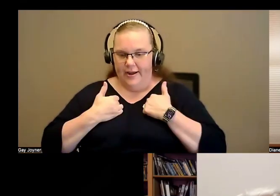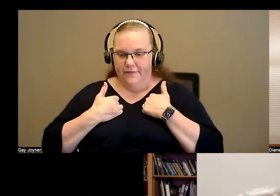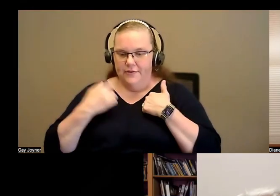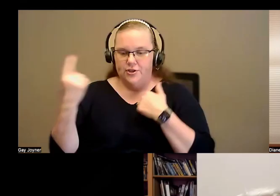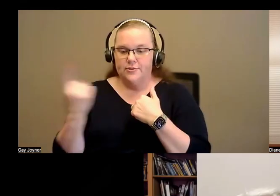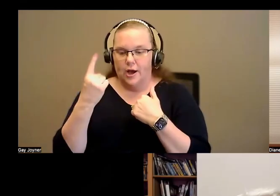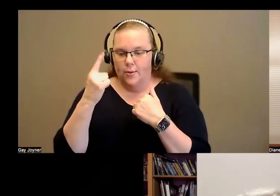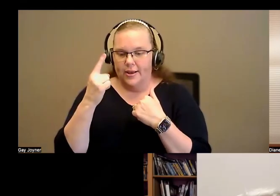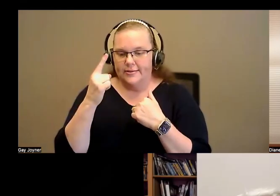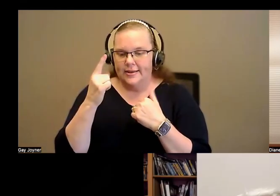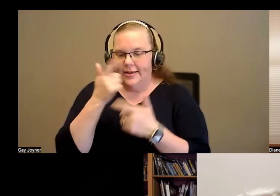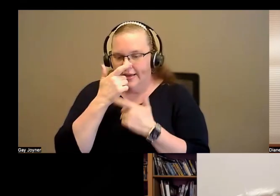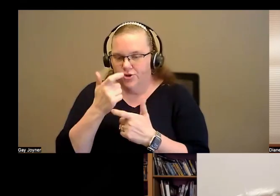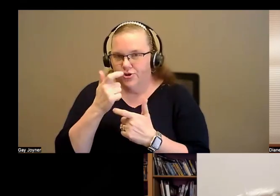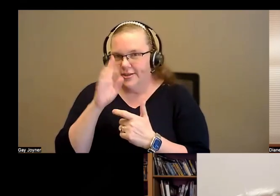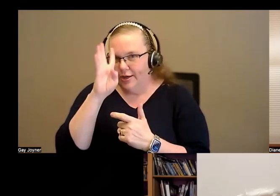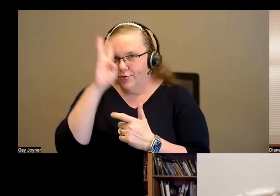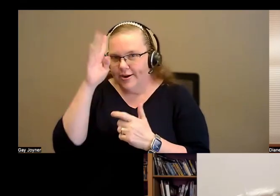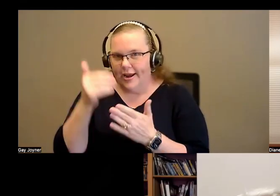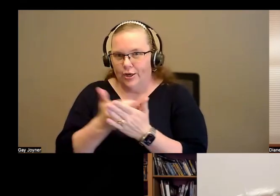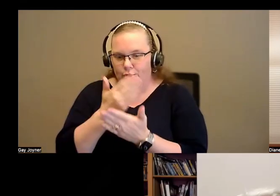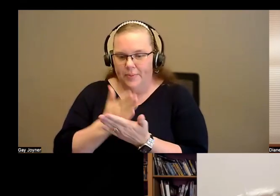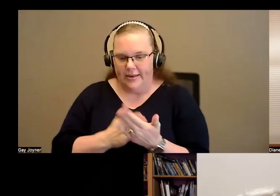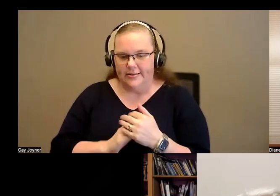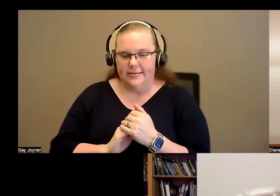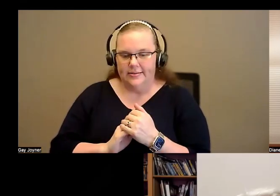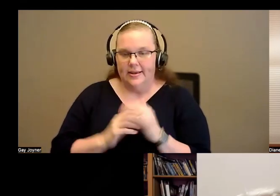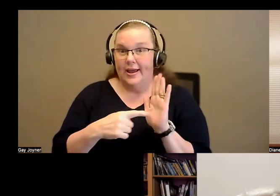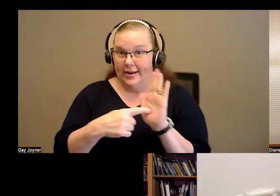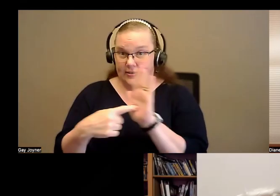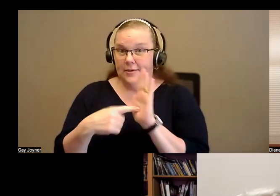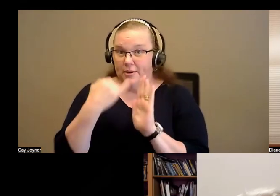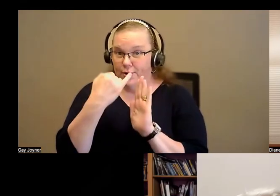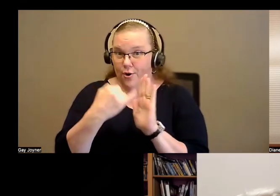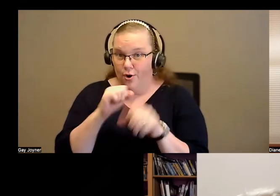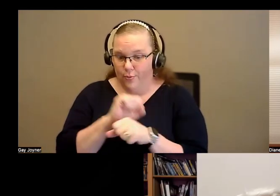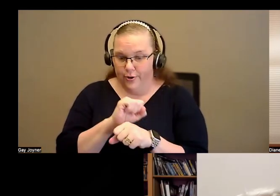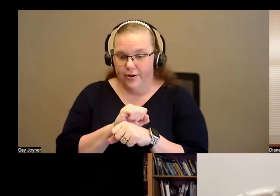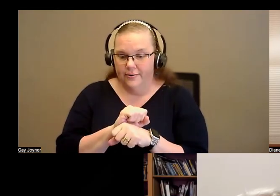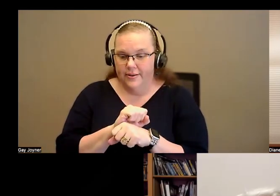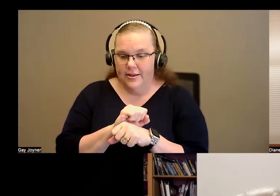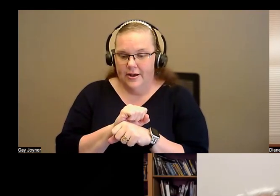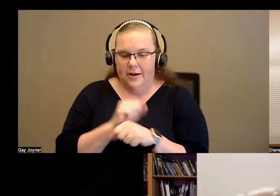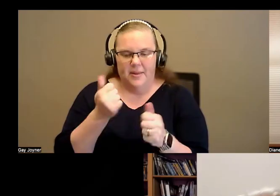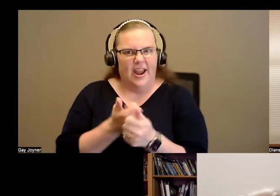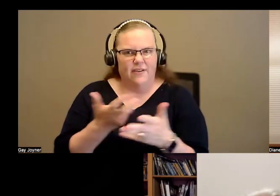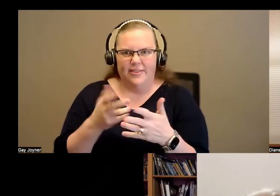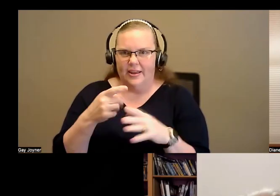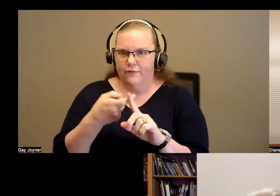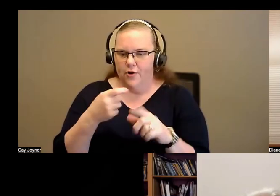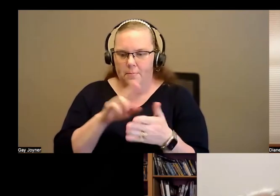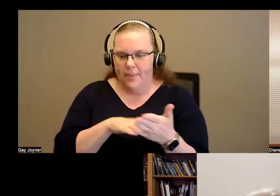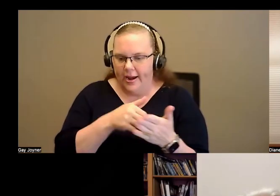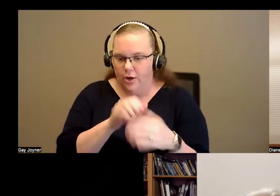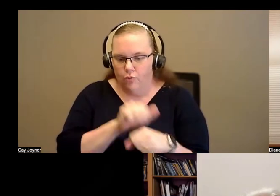childhood life, she was always interested in creating new pieces and exhibited her artwork.